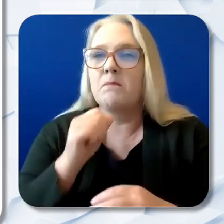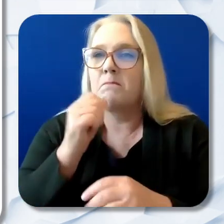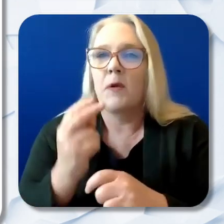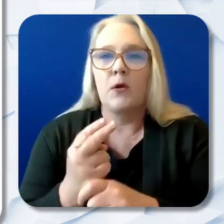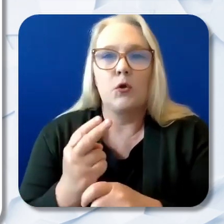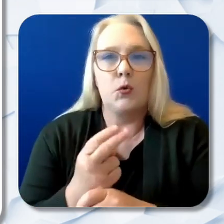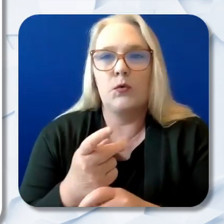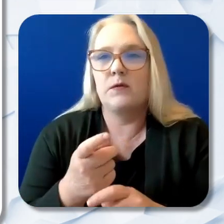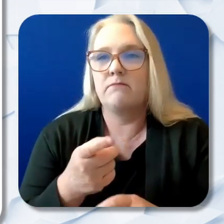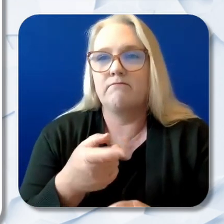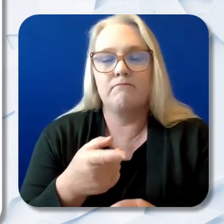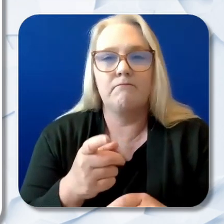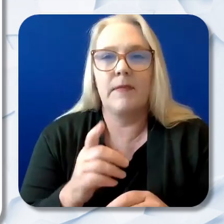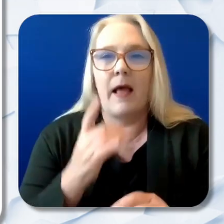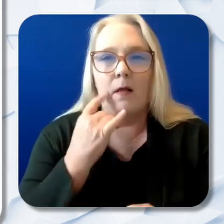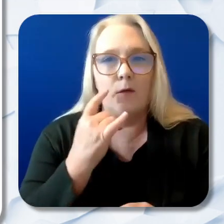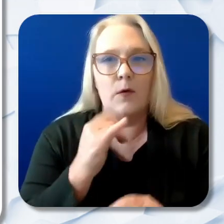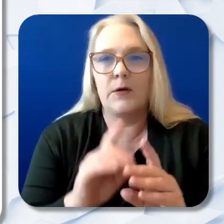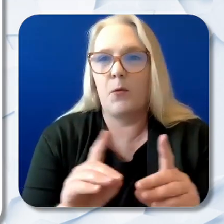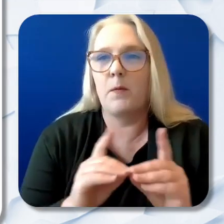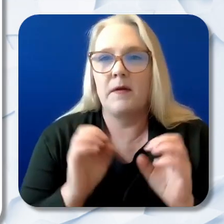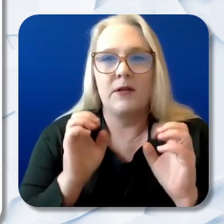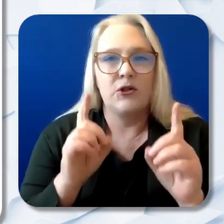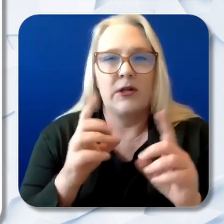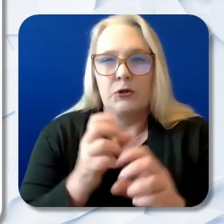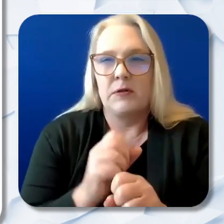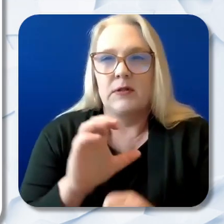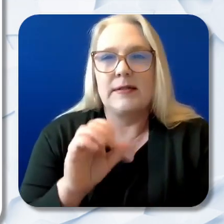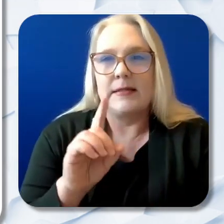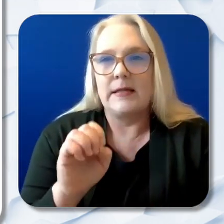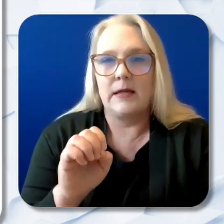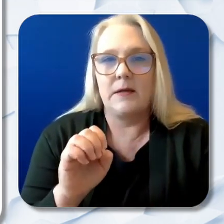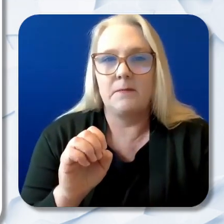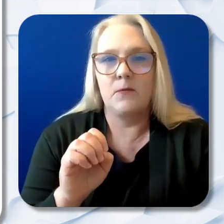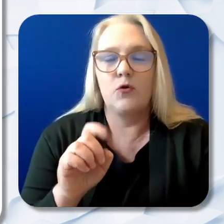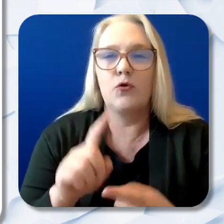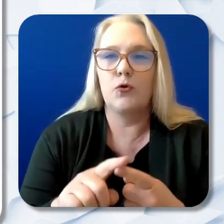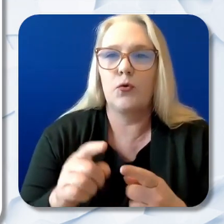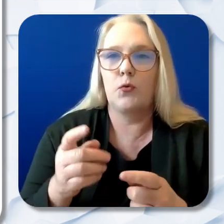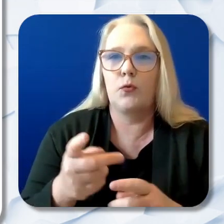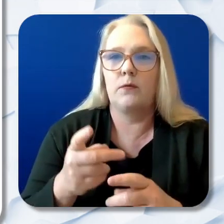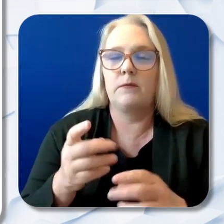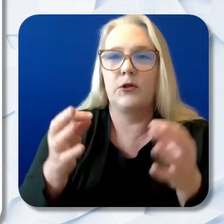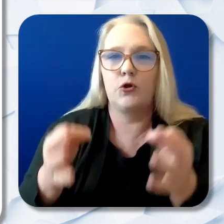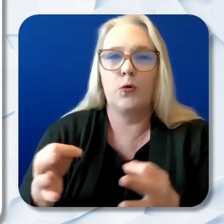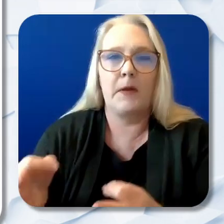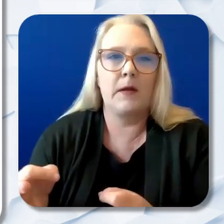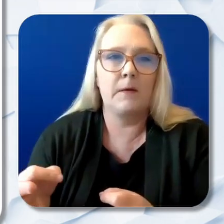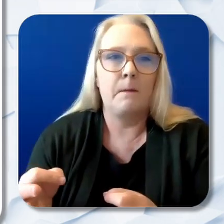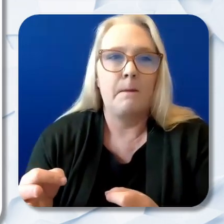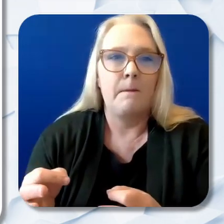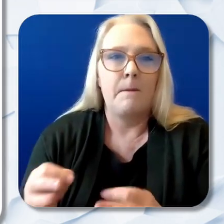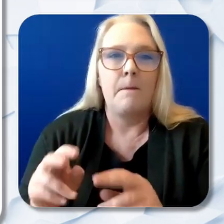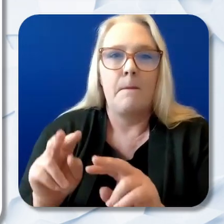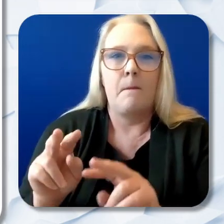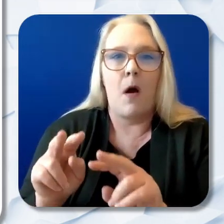the California Department of Education, CDE, to determine the finding during monitoring, but